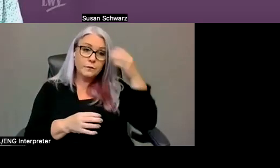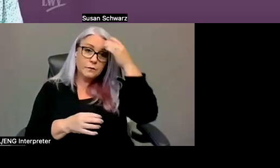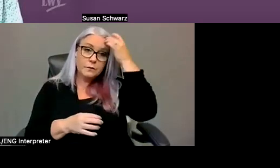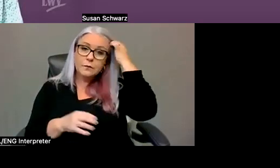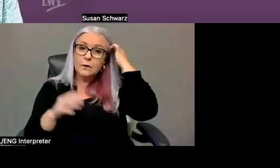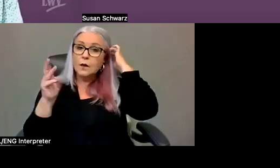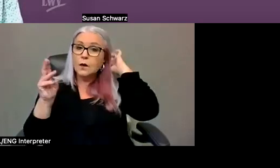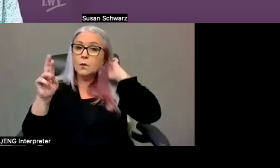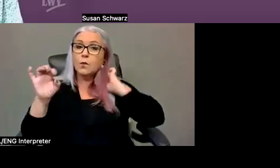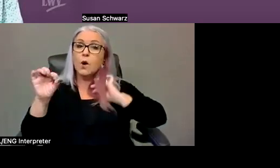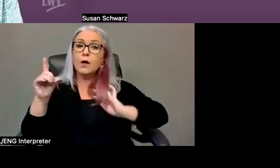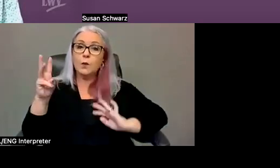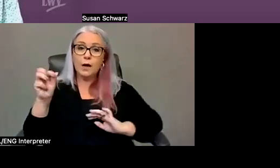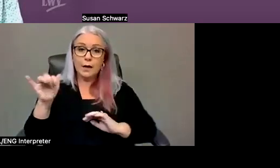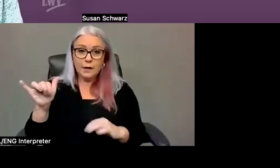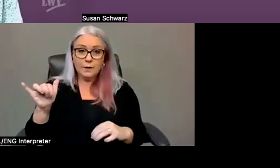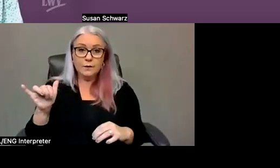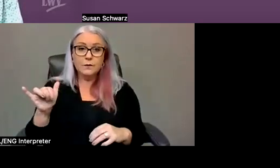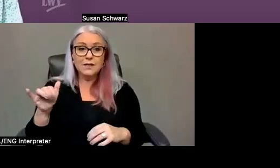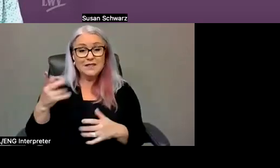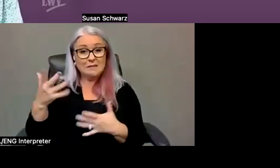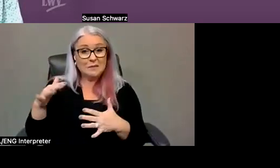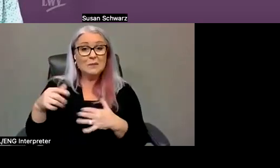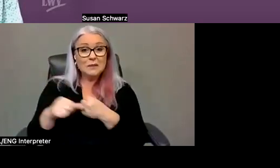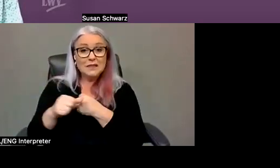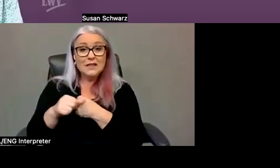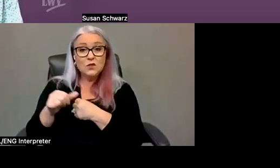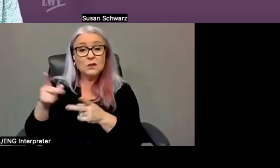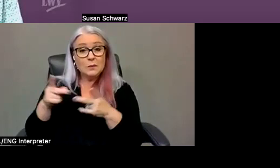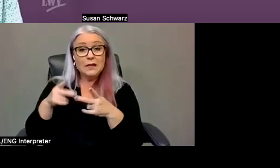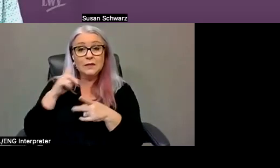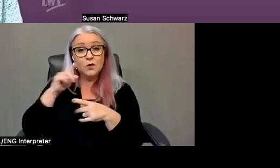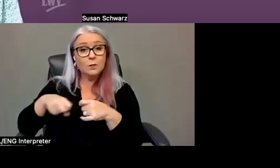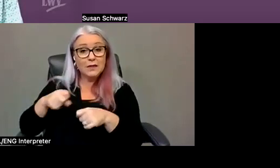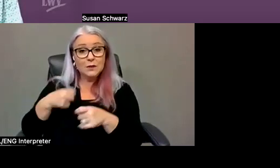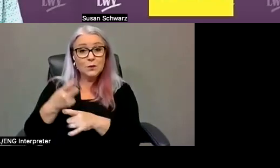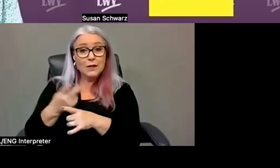Broadway is it's a dangerous place for a bicycle, but